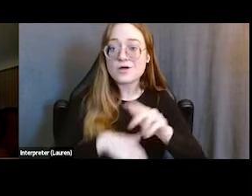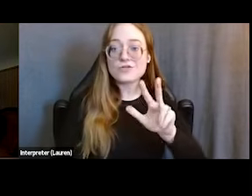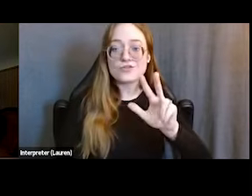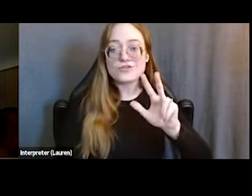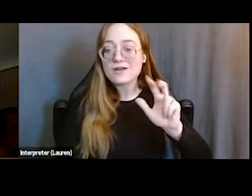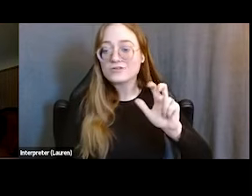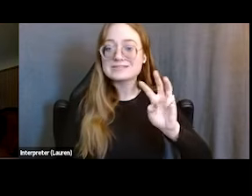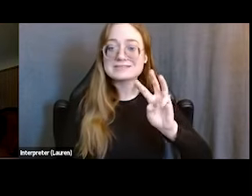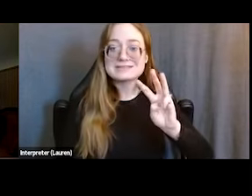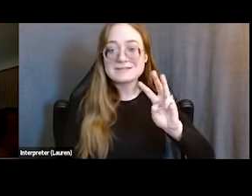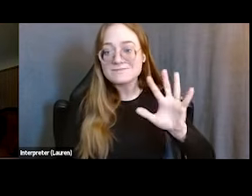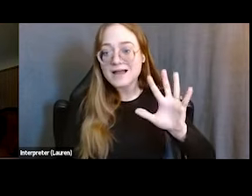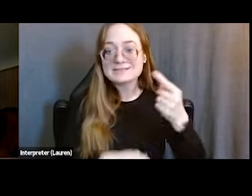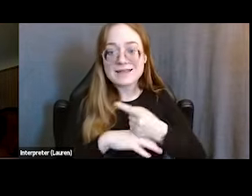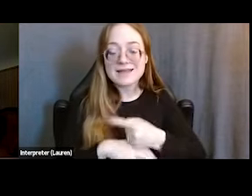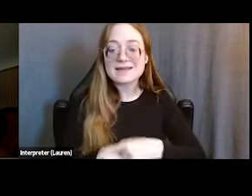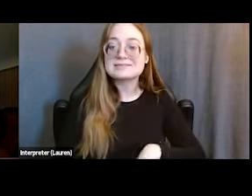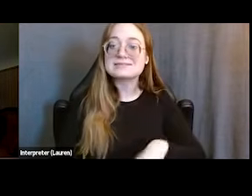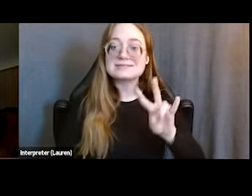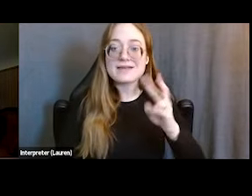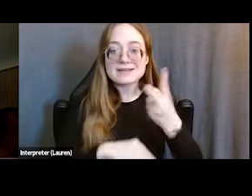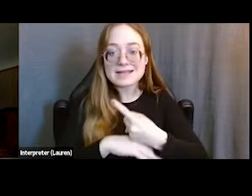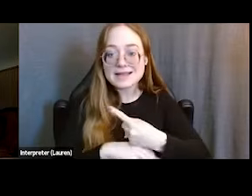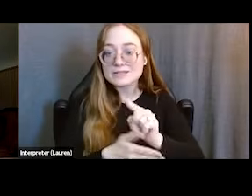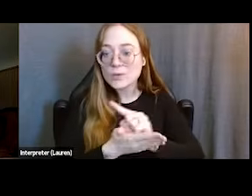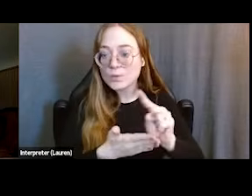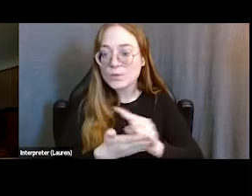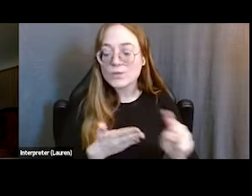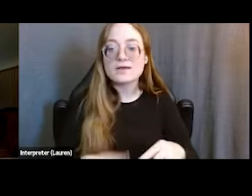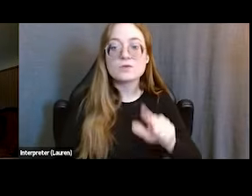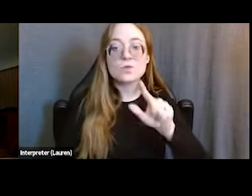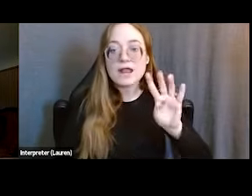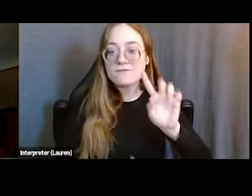365, 24 hours a day, 7 days a week is a core